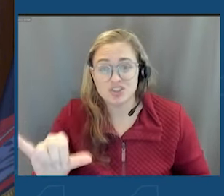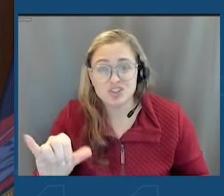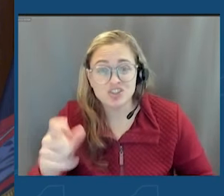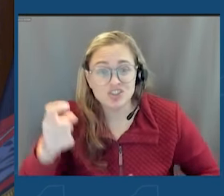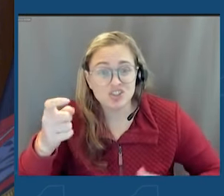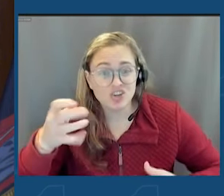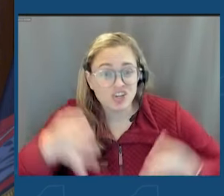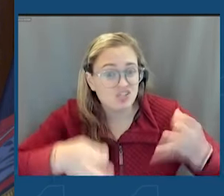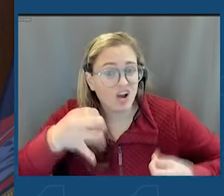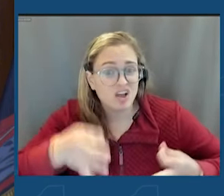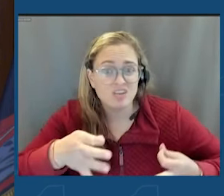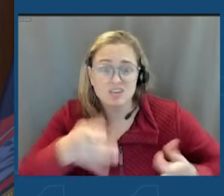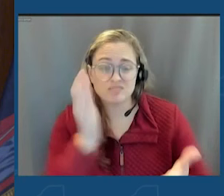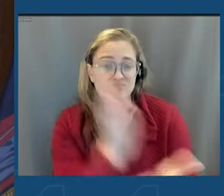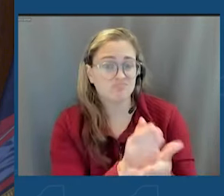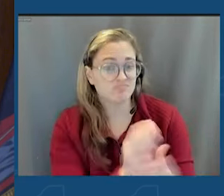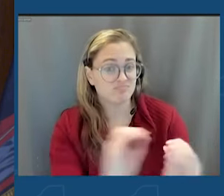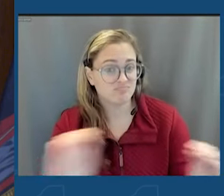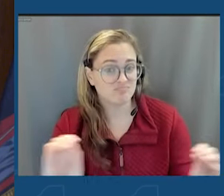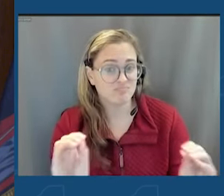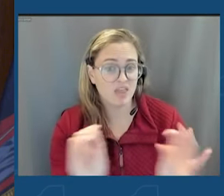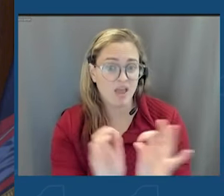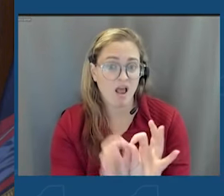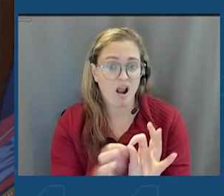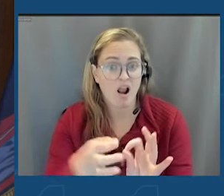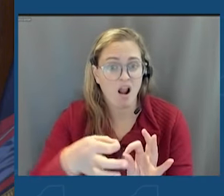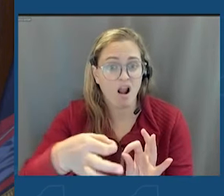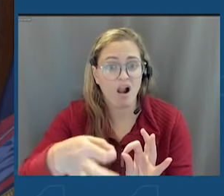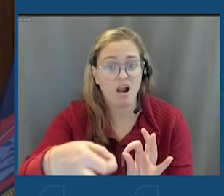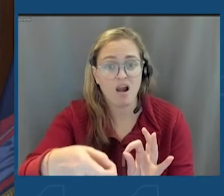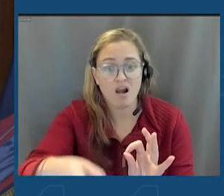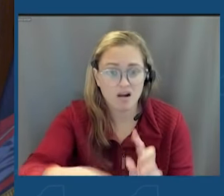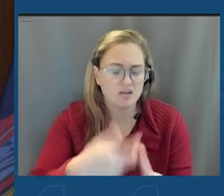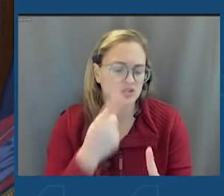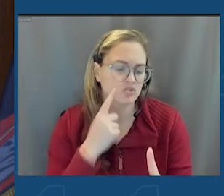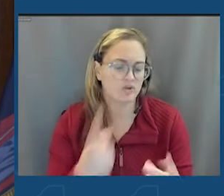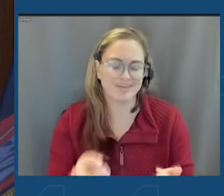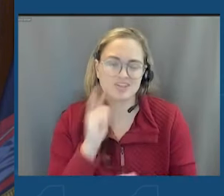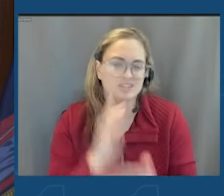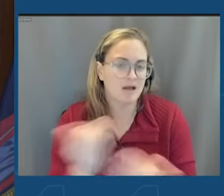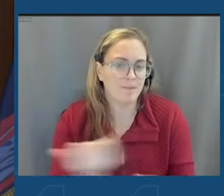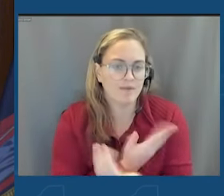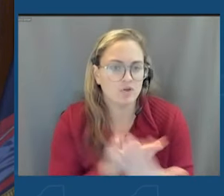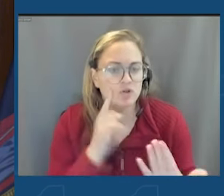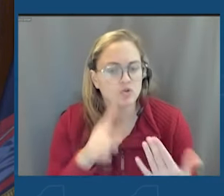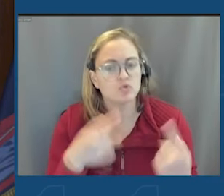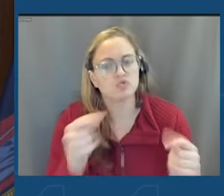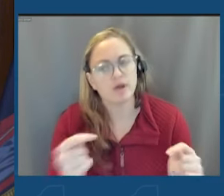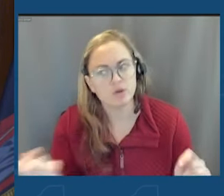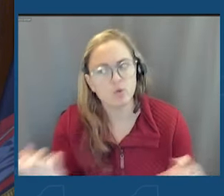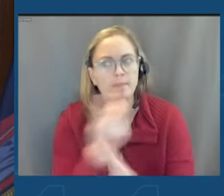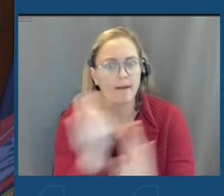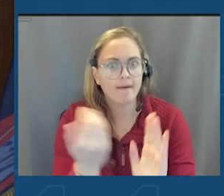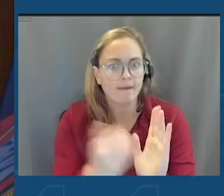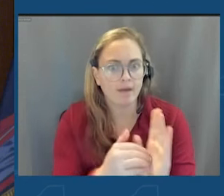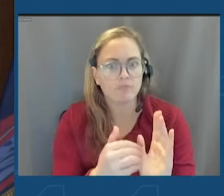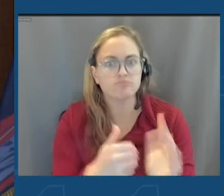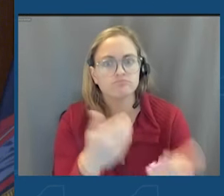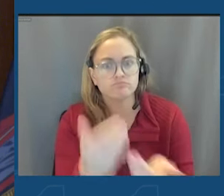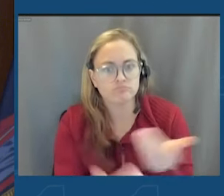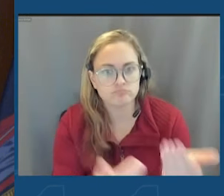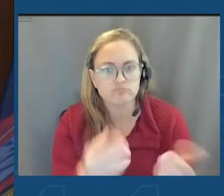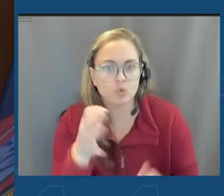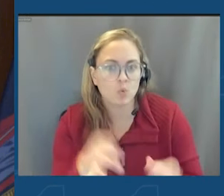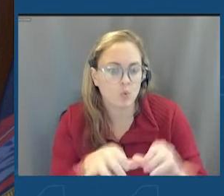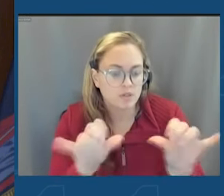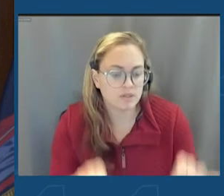and it just brought the system to its knees. So we're working really hard to try and restore the criminal justice system and the court system to what it